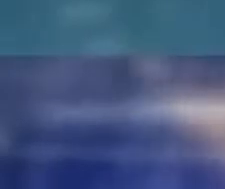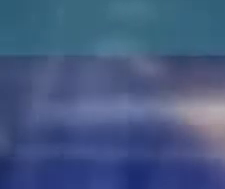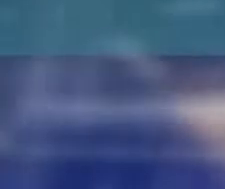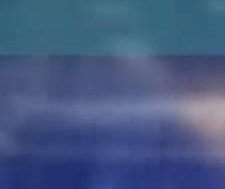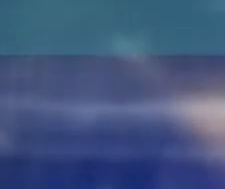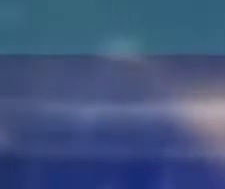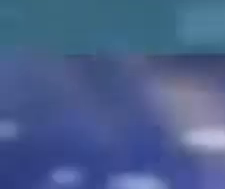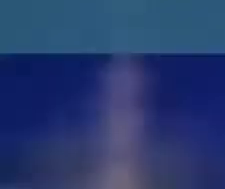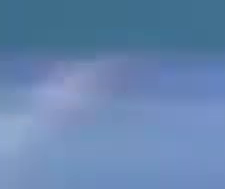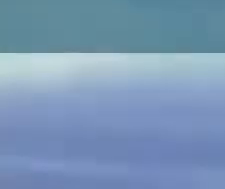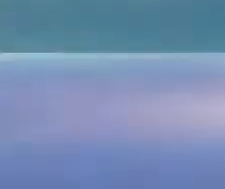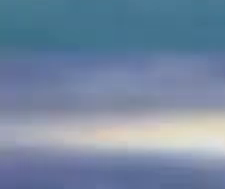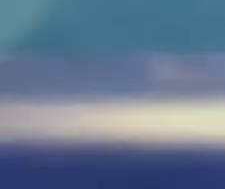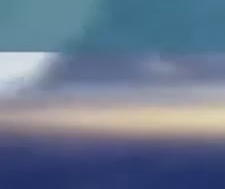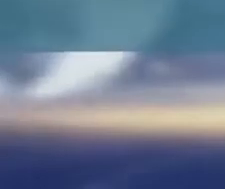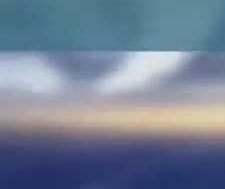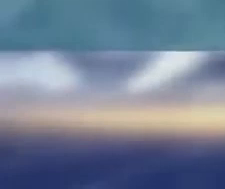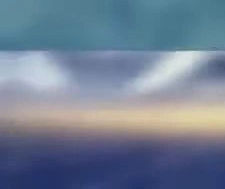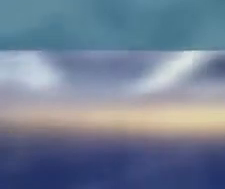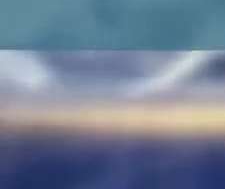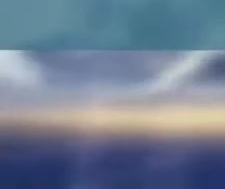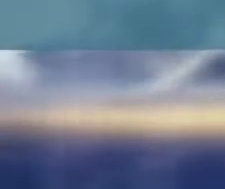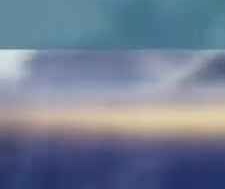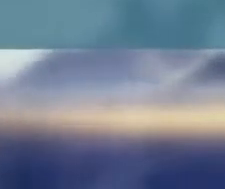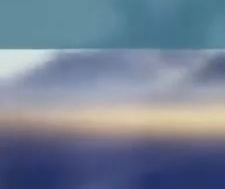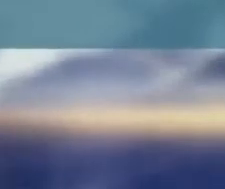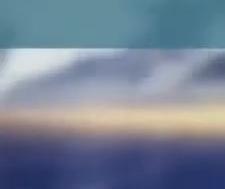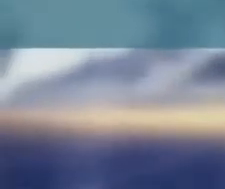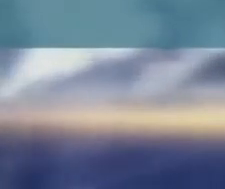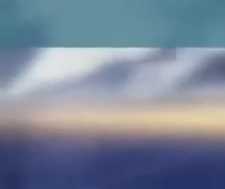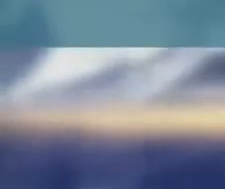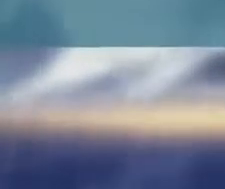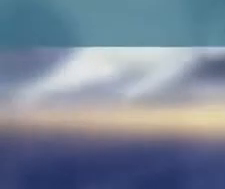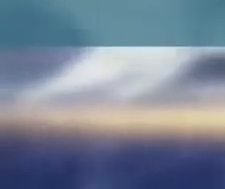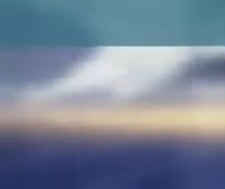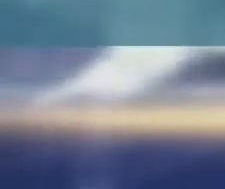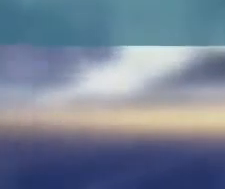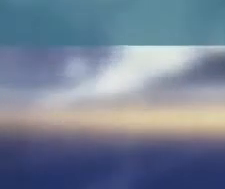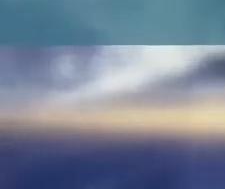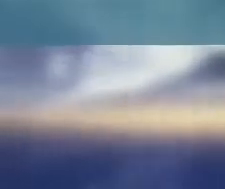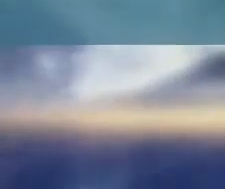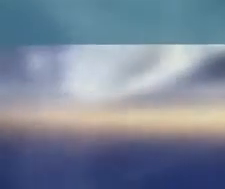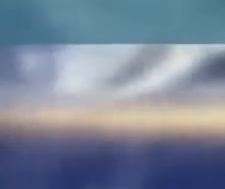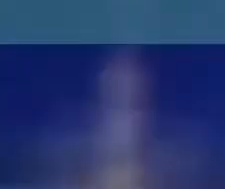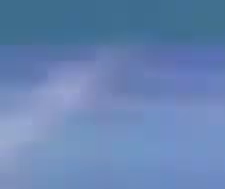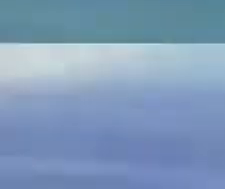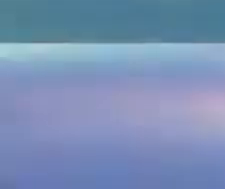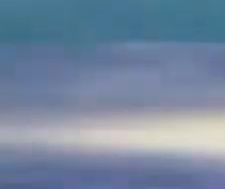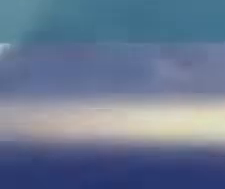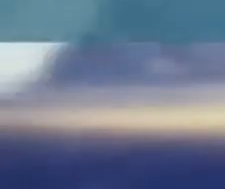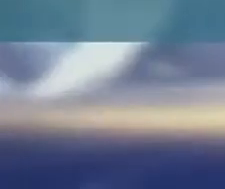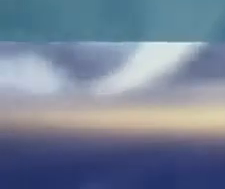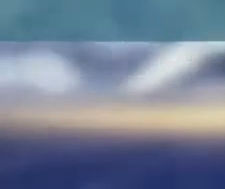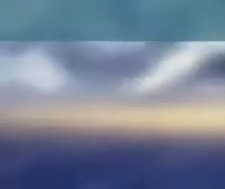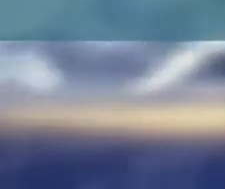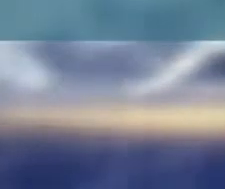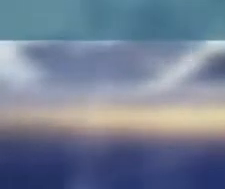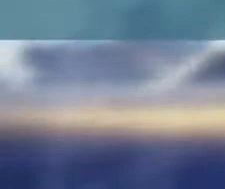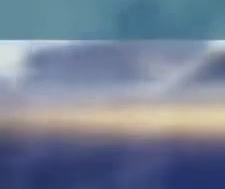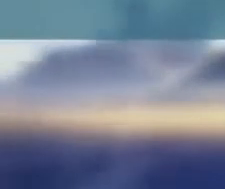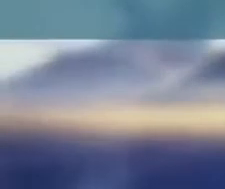is trying to determine whether or not to reduce or continue Florida air service, as the airline load factor was down